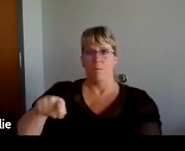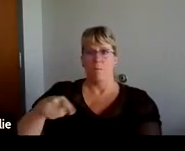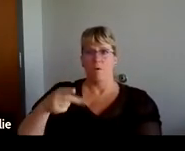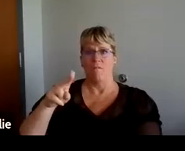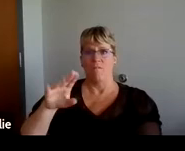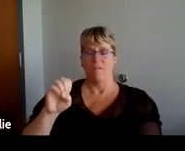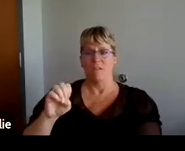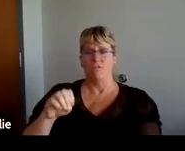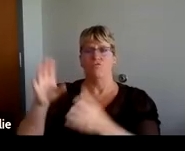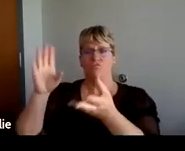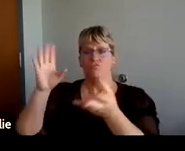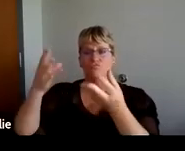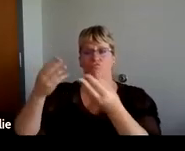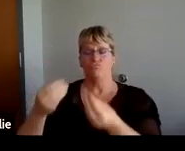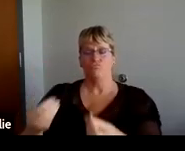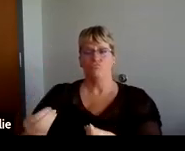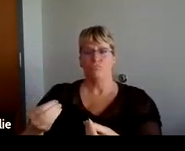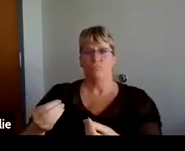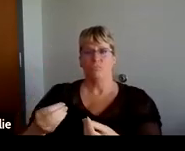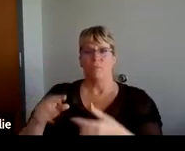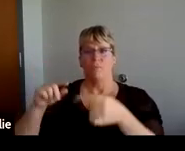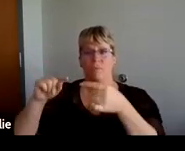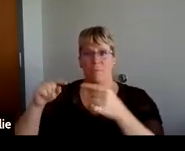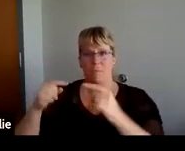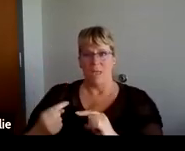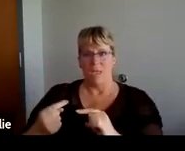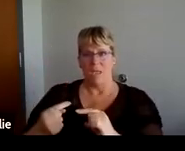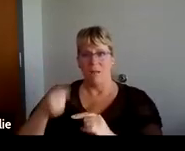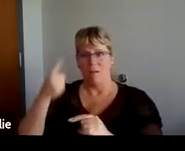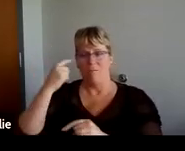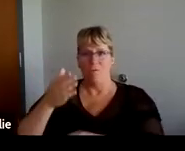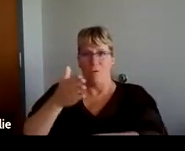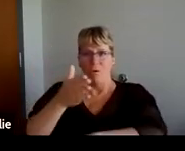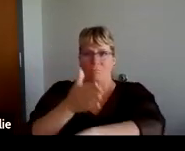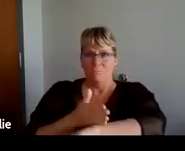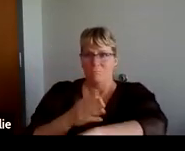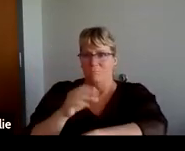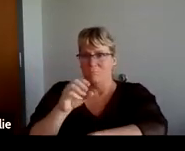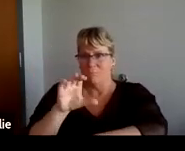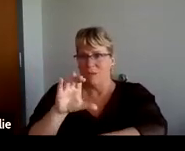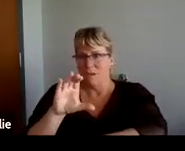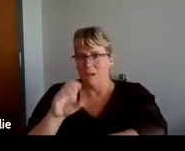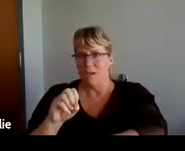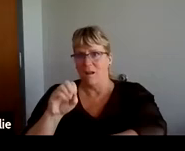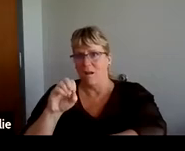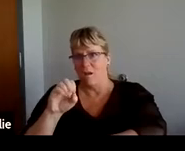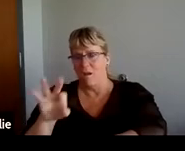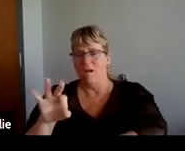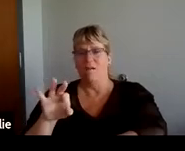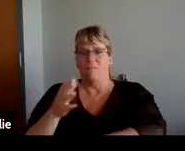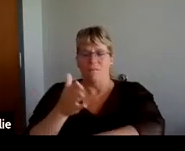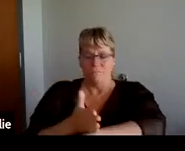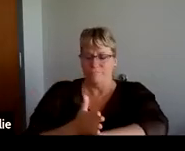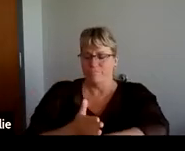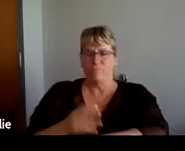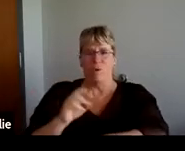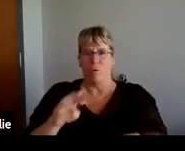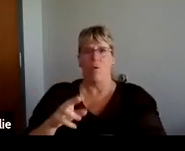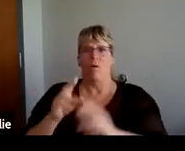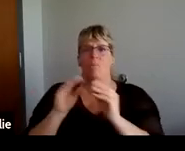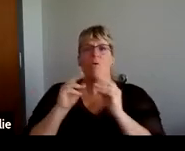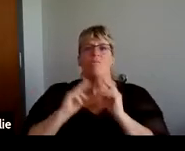relieve the pain of the field amputations that they may have suffered, or other traumatic events which caused